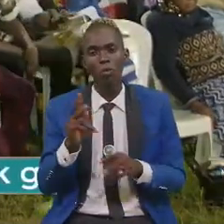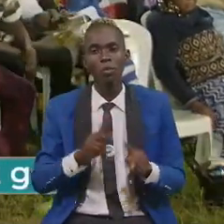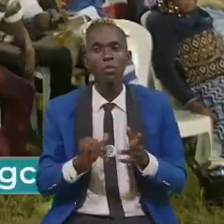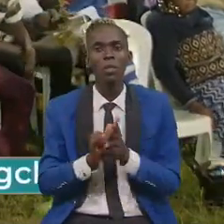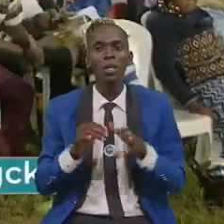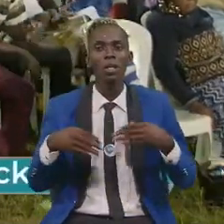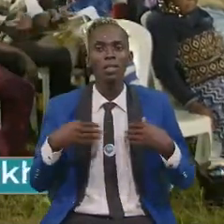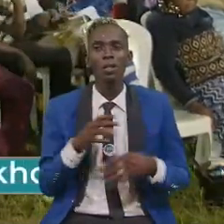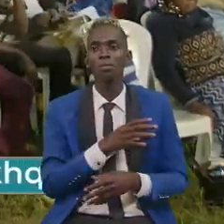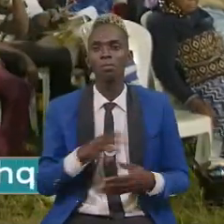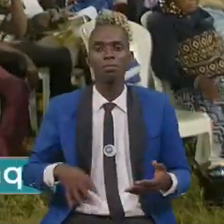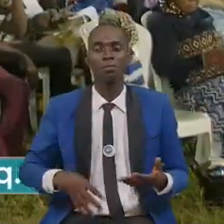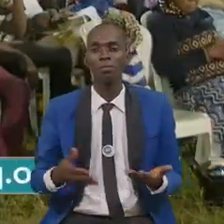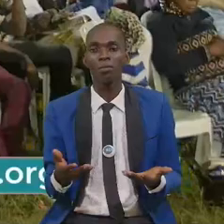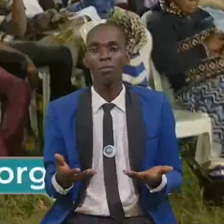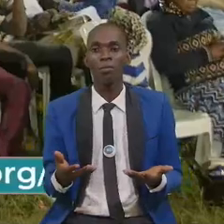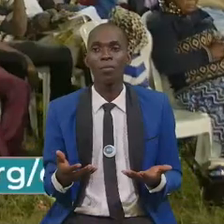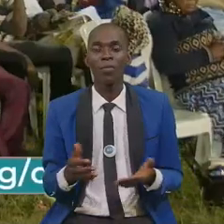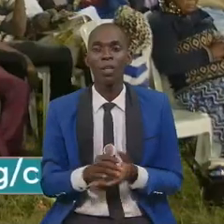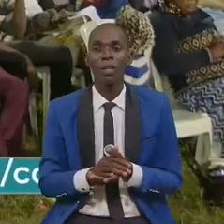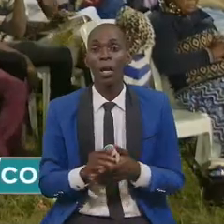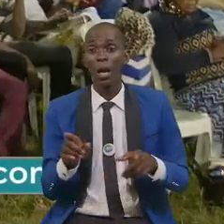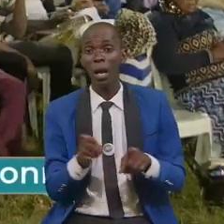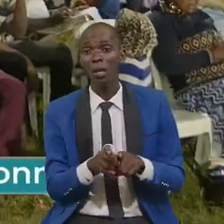While our counselors are still busy collecting data,